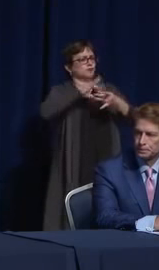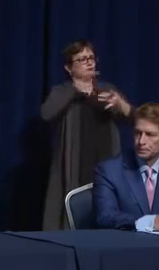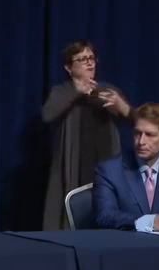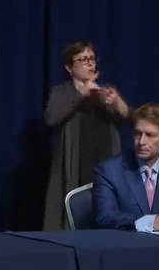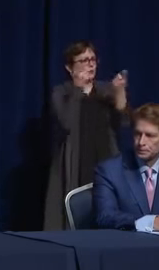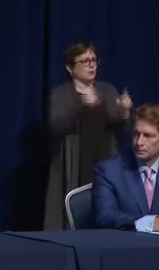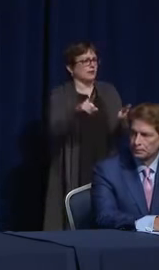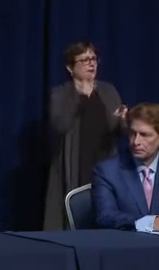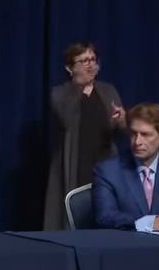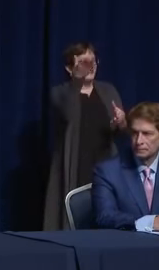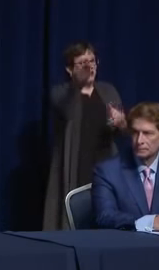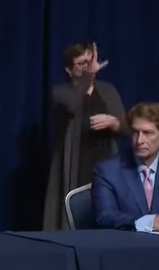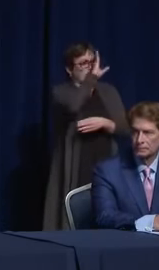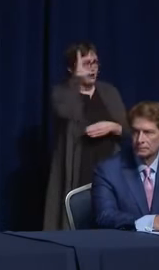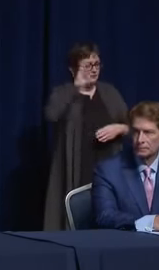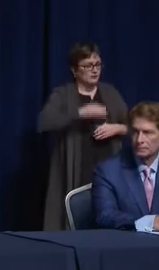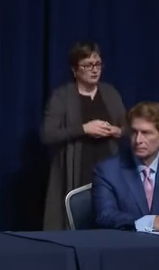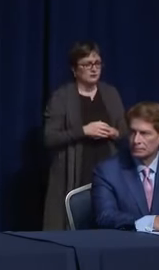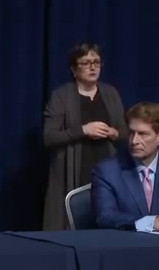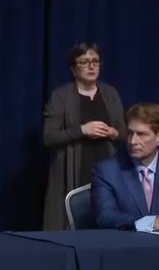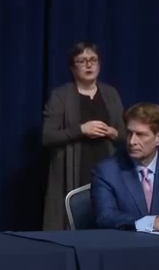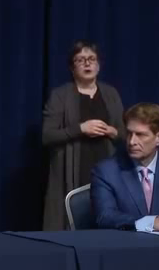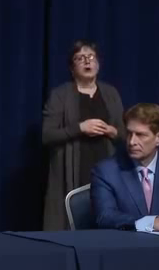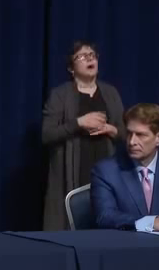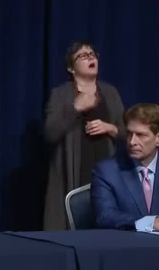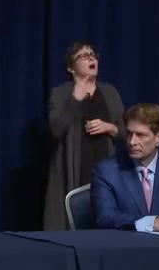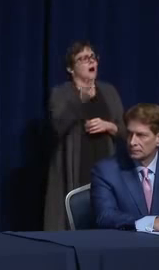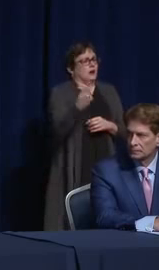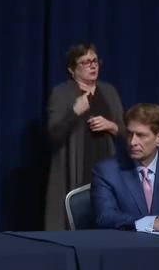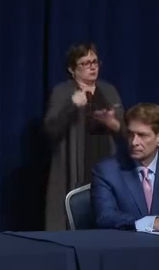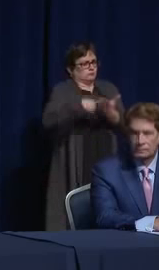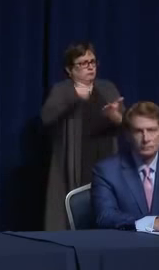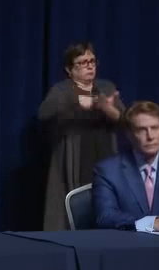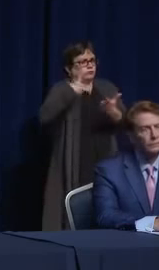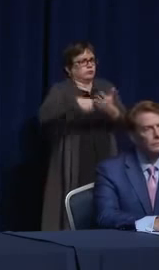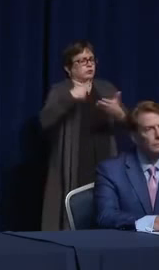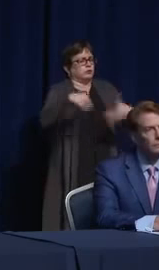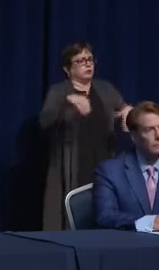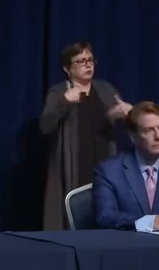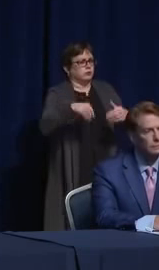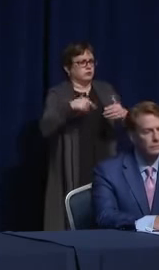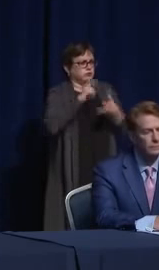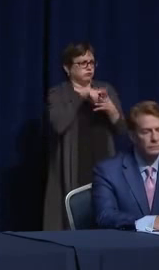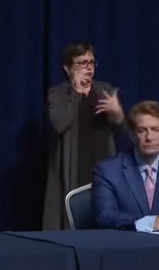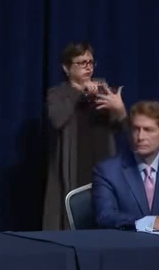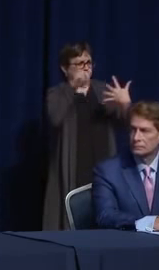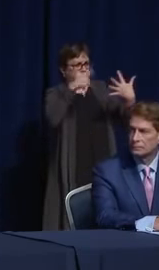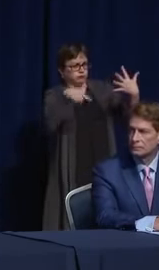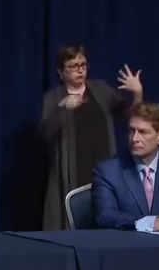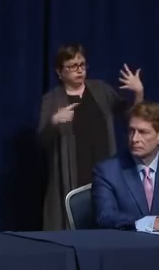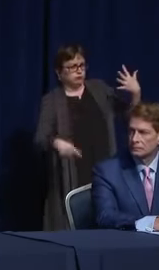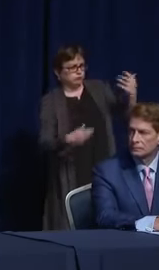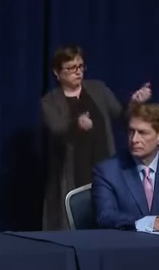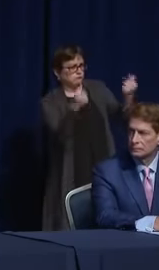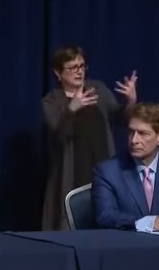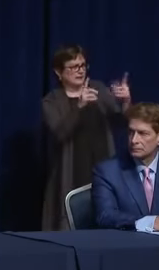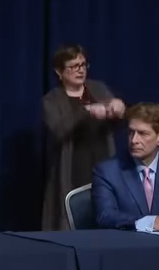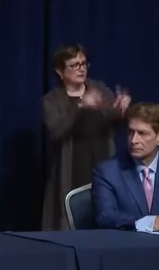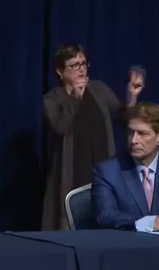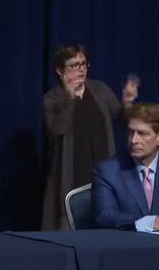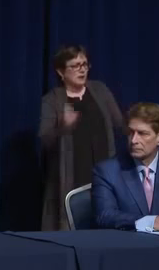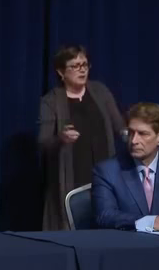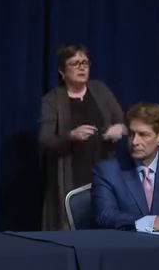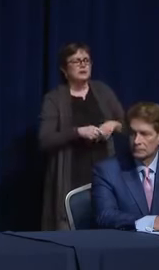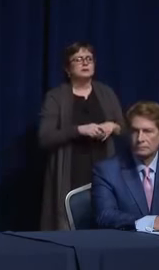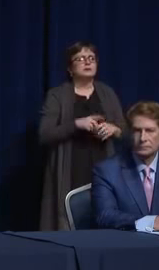we had a really good back and forth discussion. Topics that came up, consistent approach to things like training